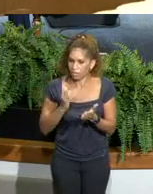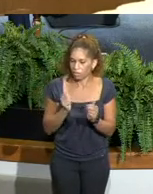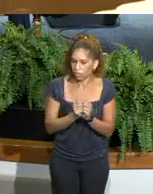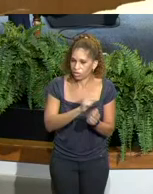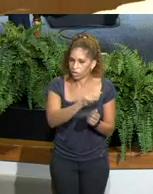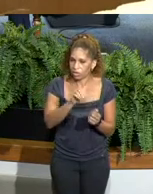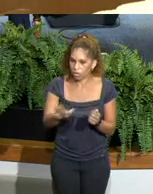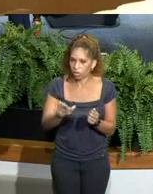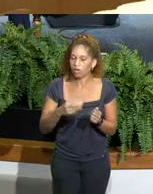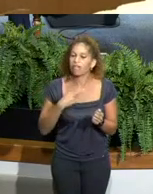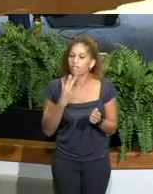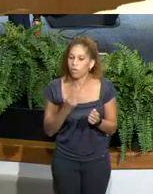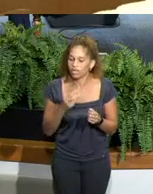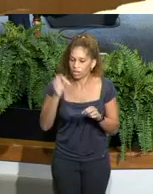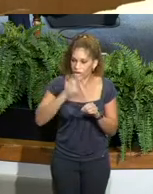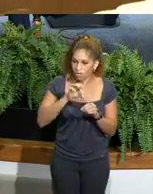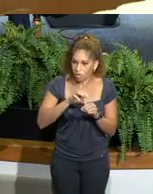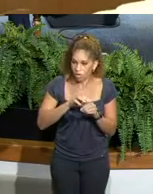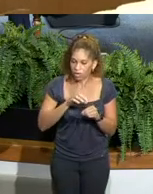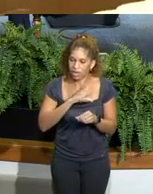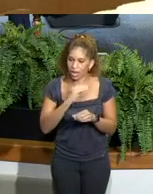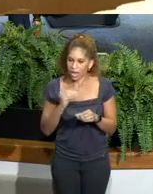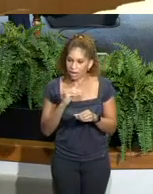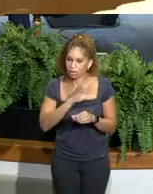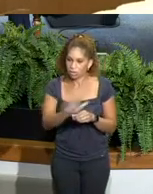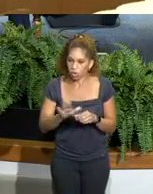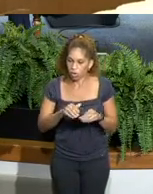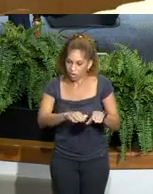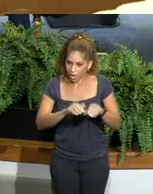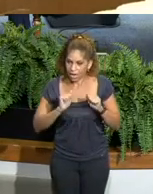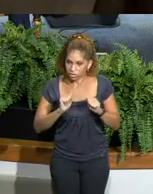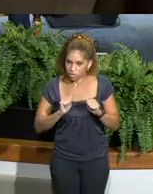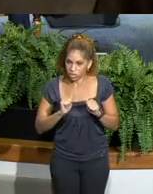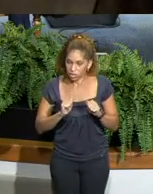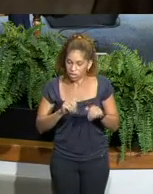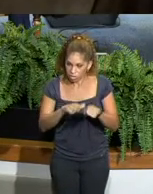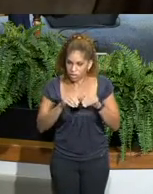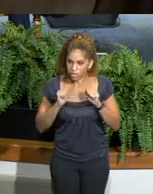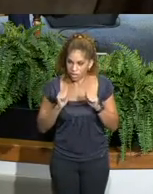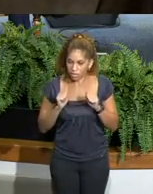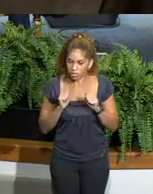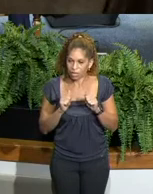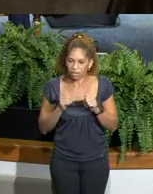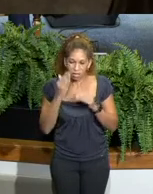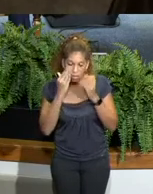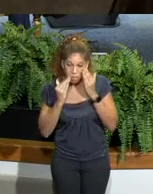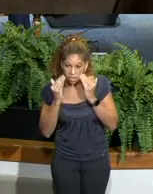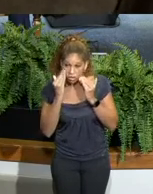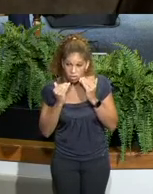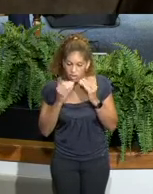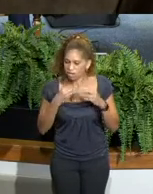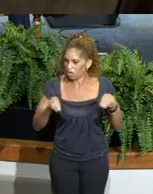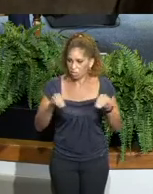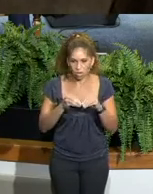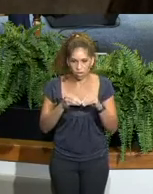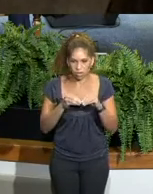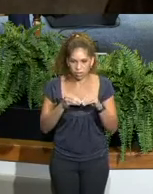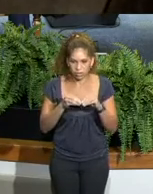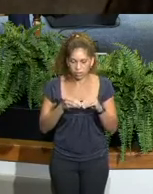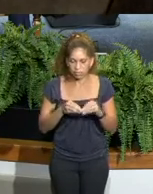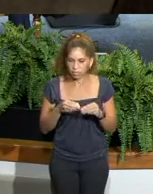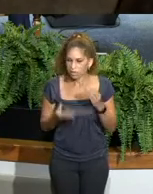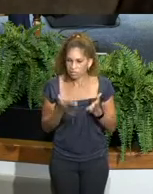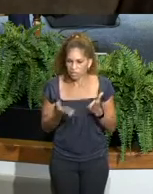voice and your vote and your actions to accept this misery anymore. Yeah. And it may not